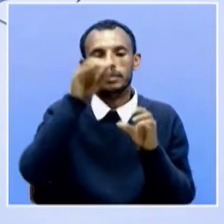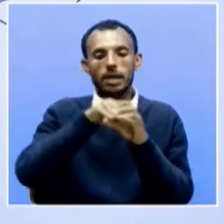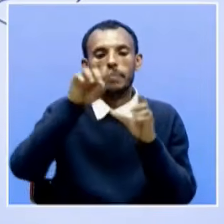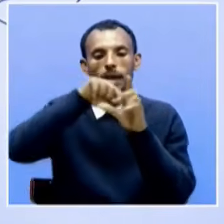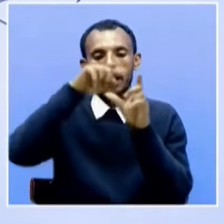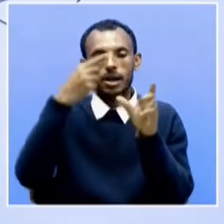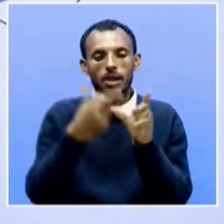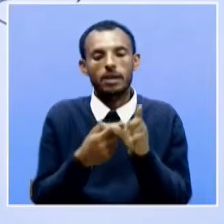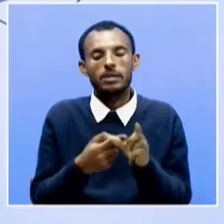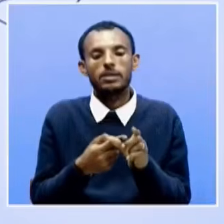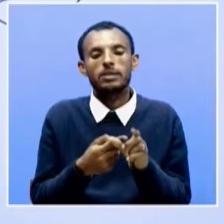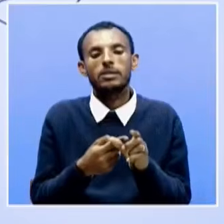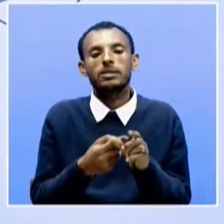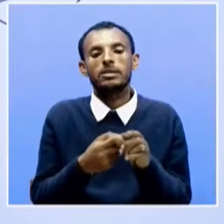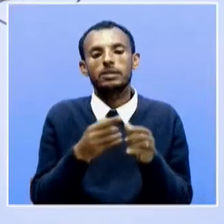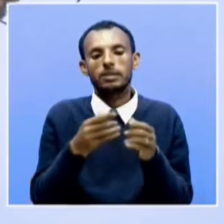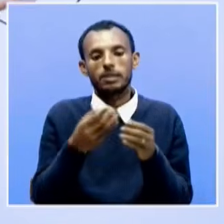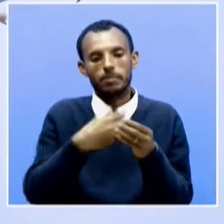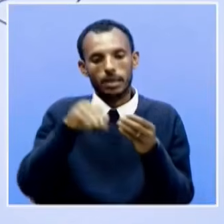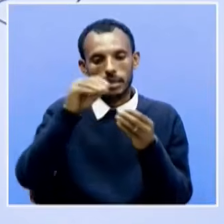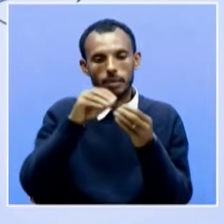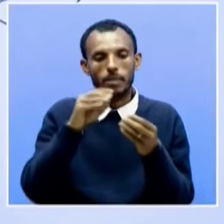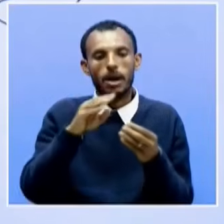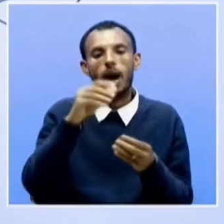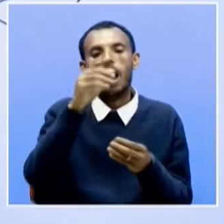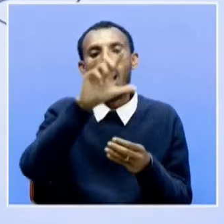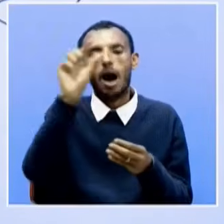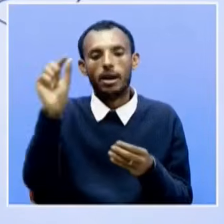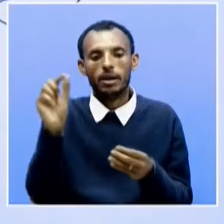angle subtended by arc